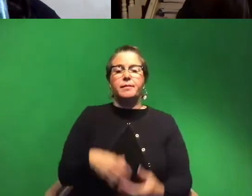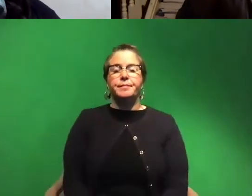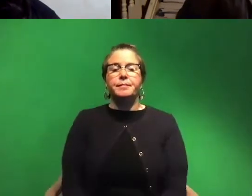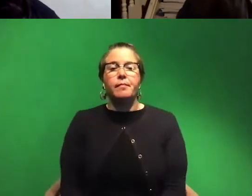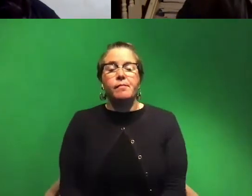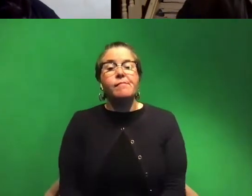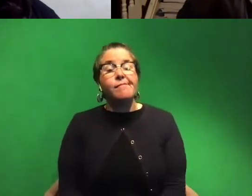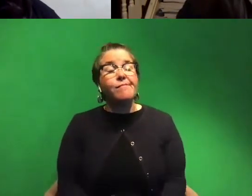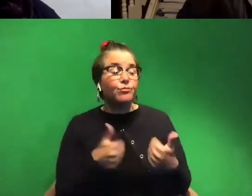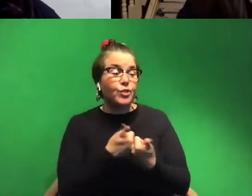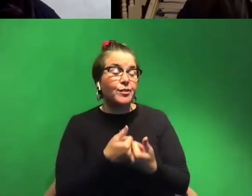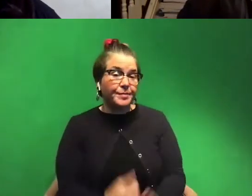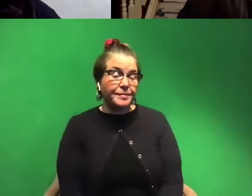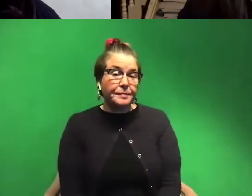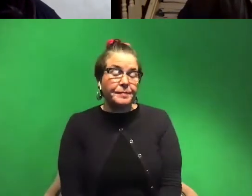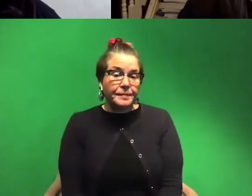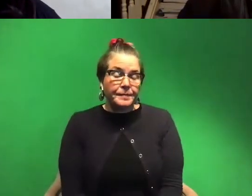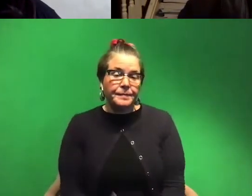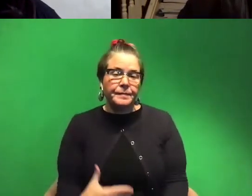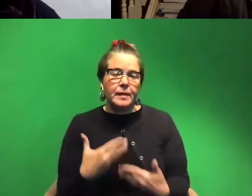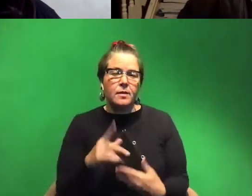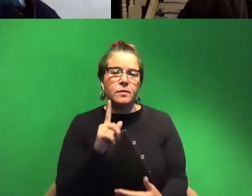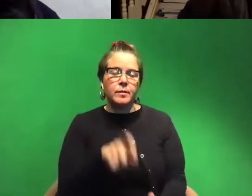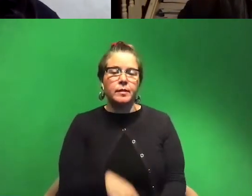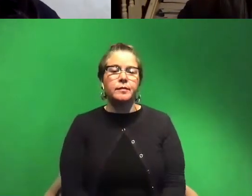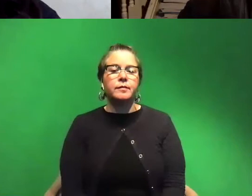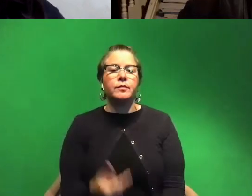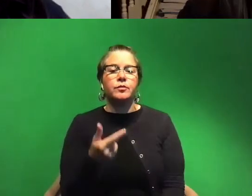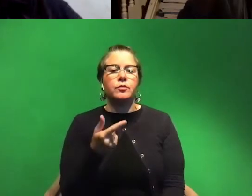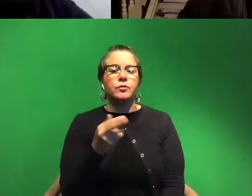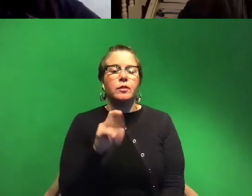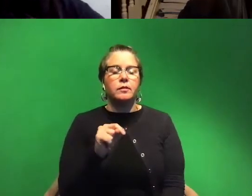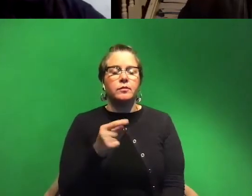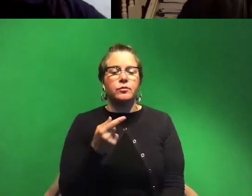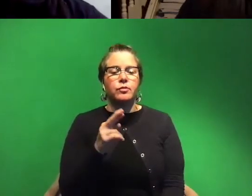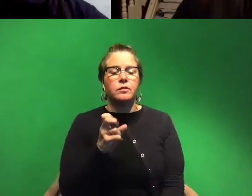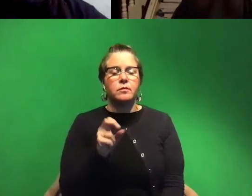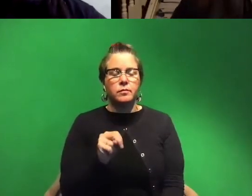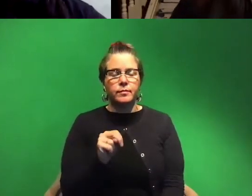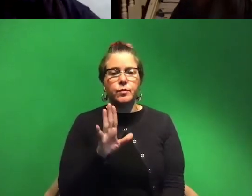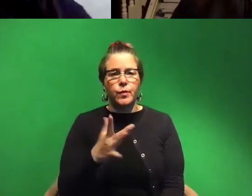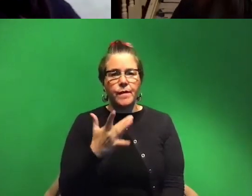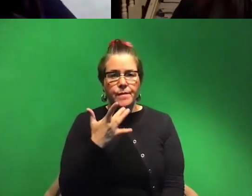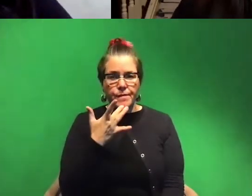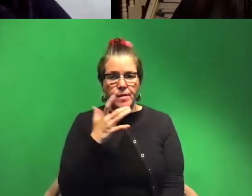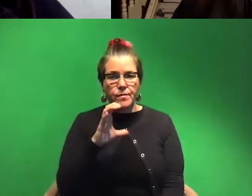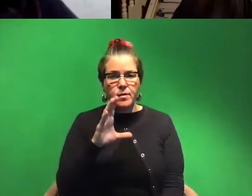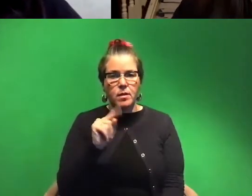challenge. The next question is from Grant and Grayson. What is your favorite